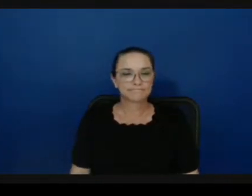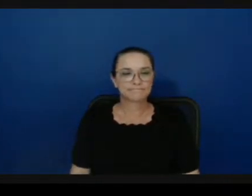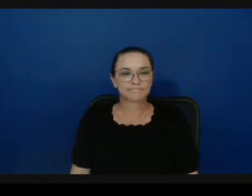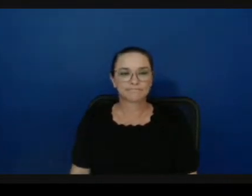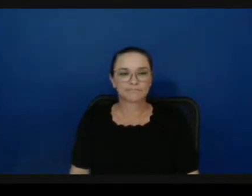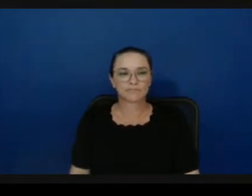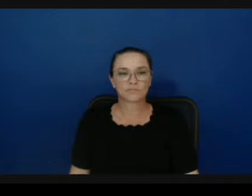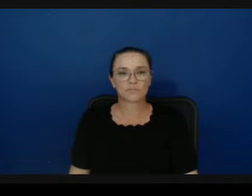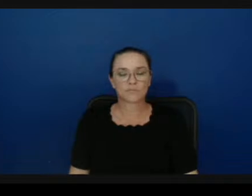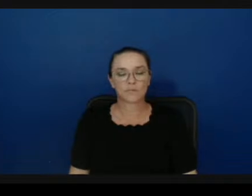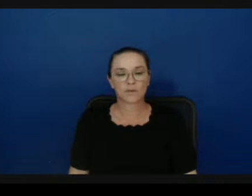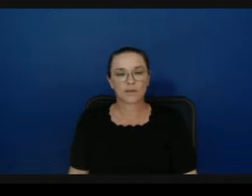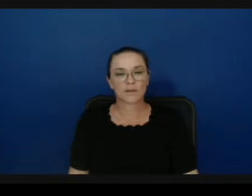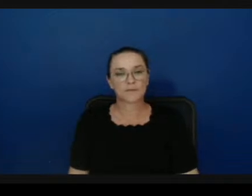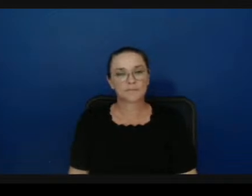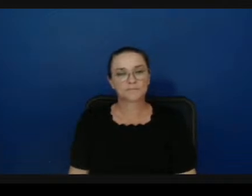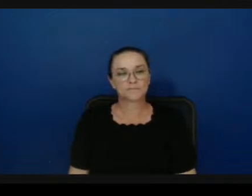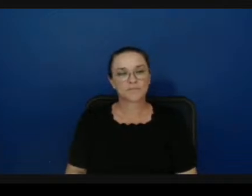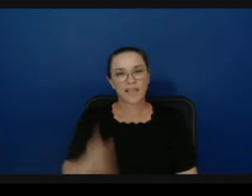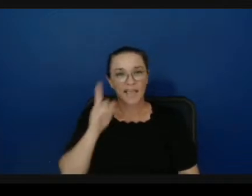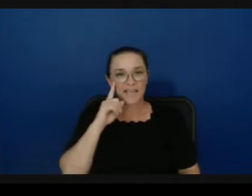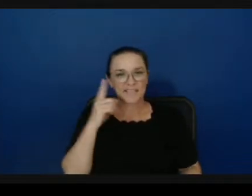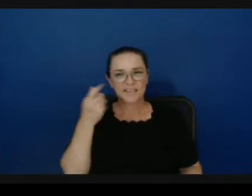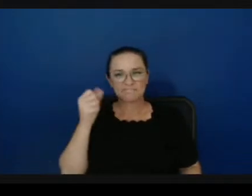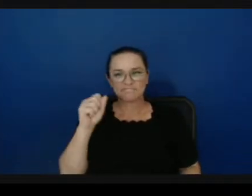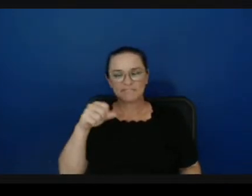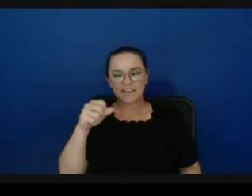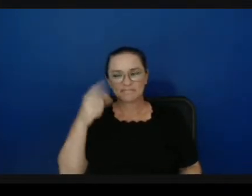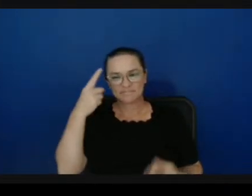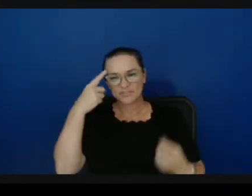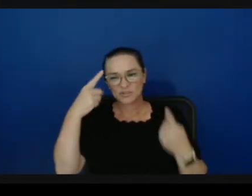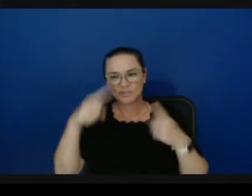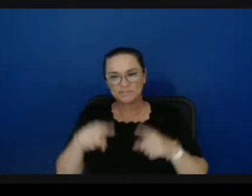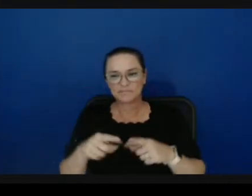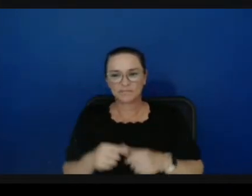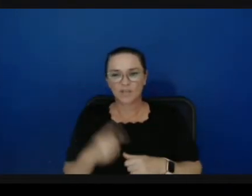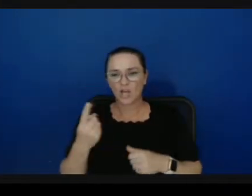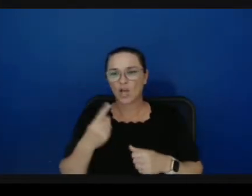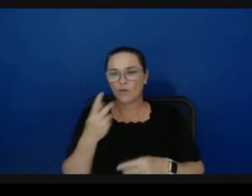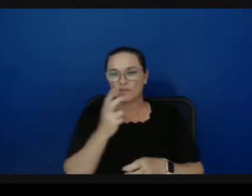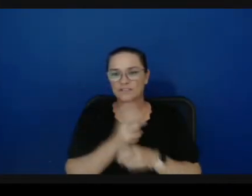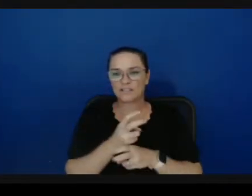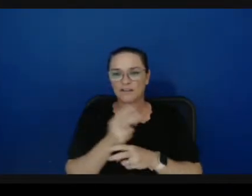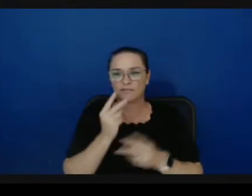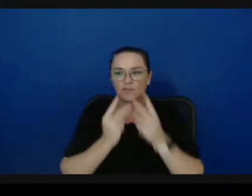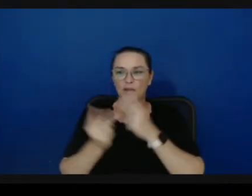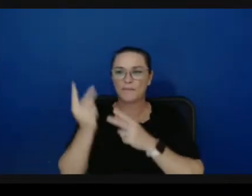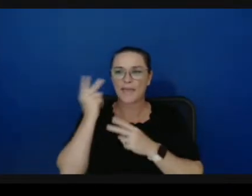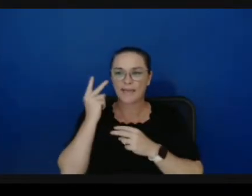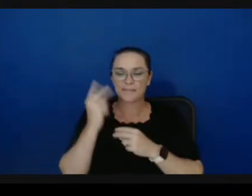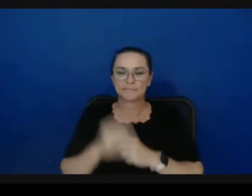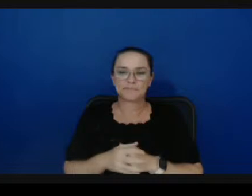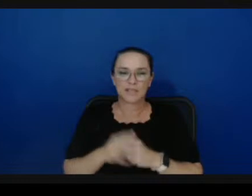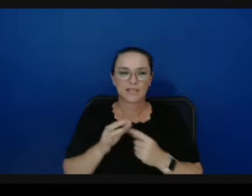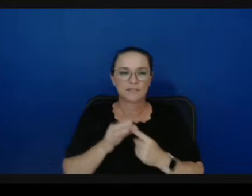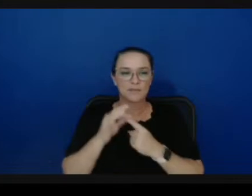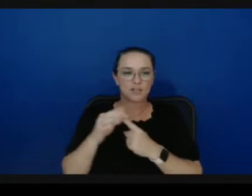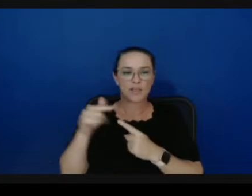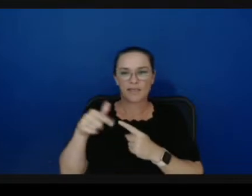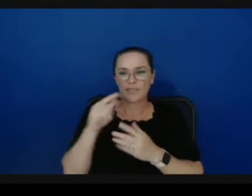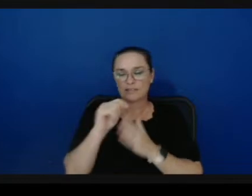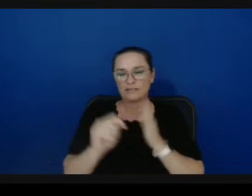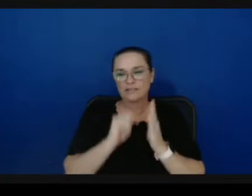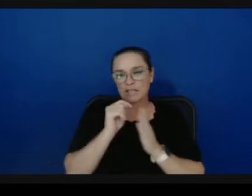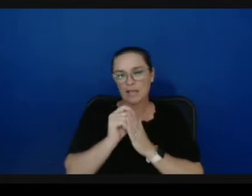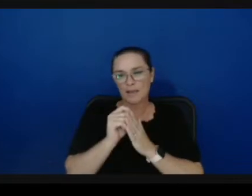Yeah, I think so as well. Yeah, it's always rough going back and looking at, especially at this period in time, because